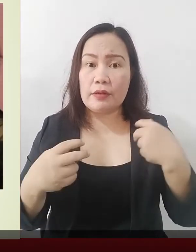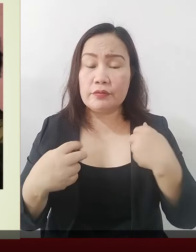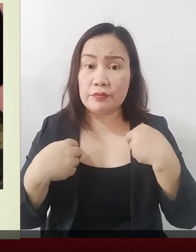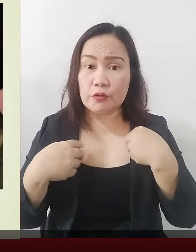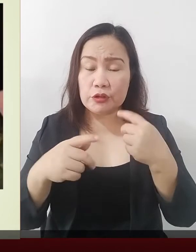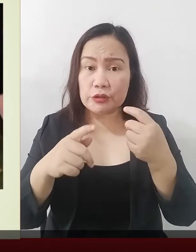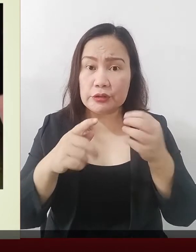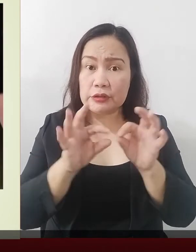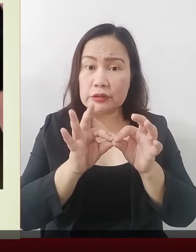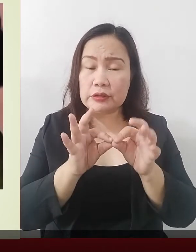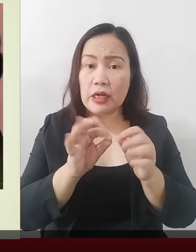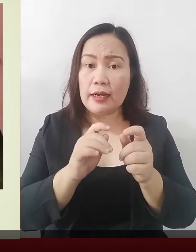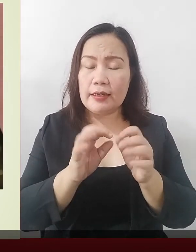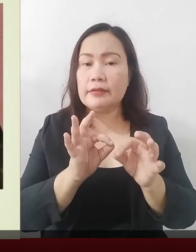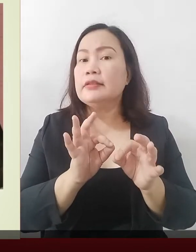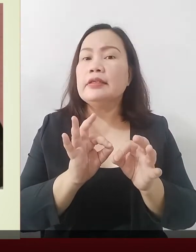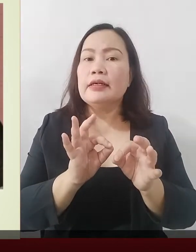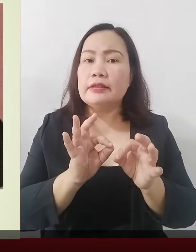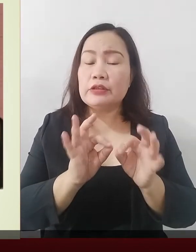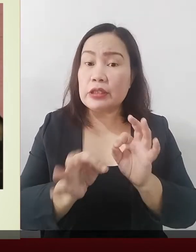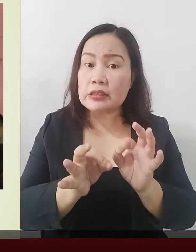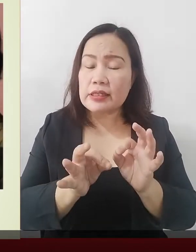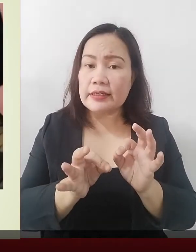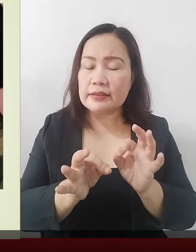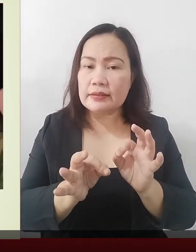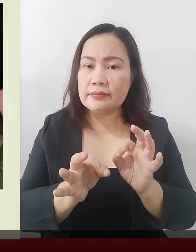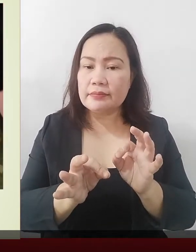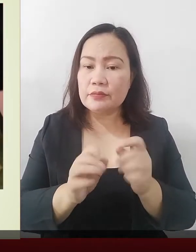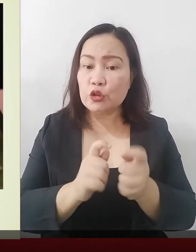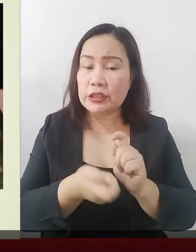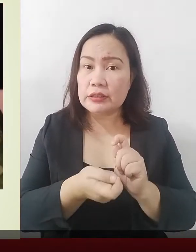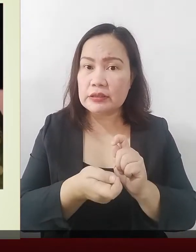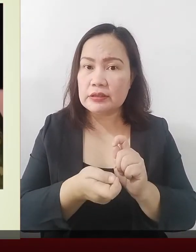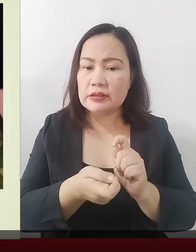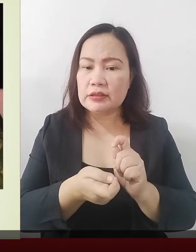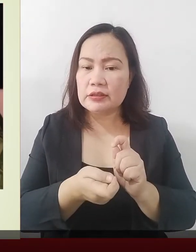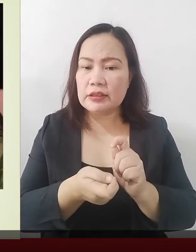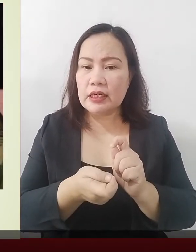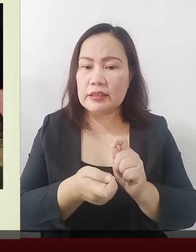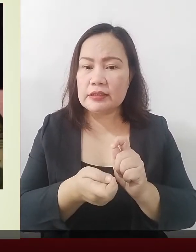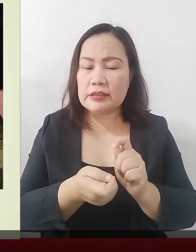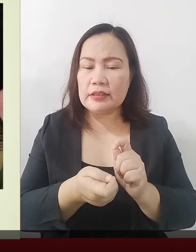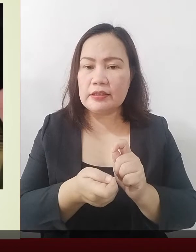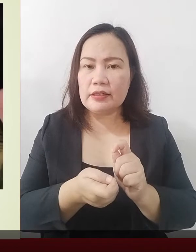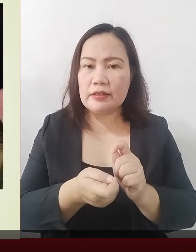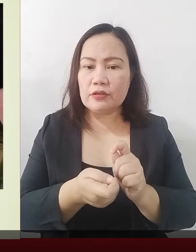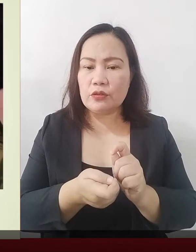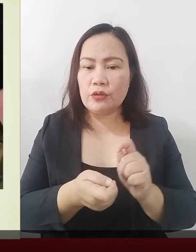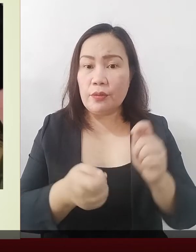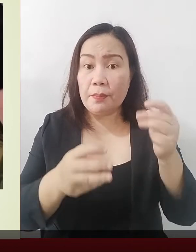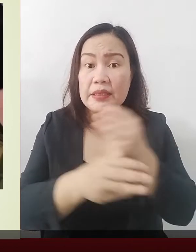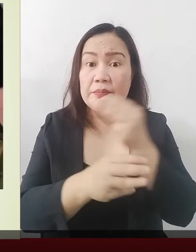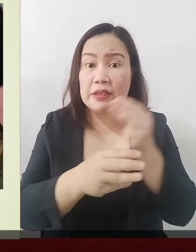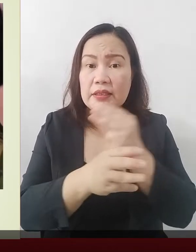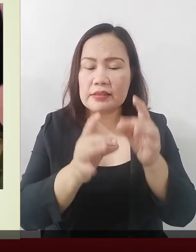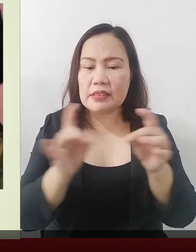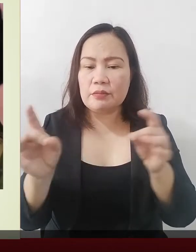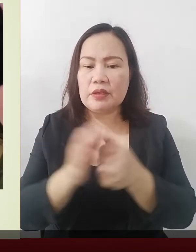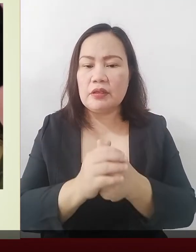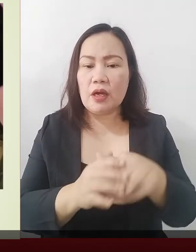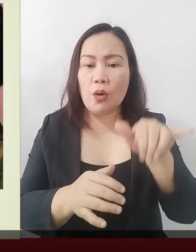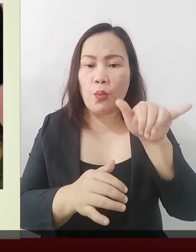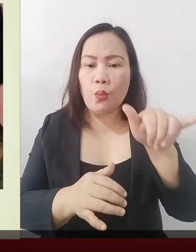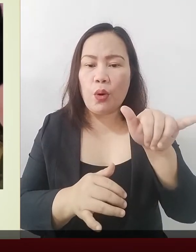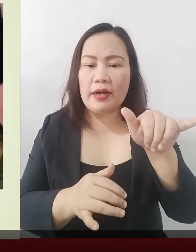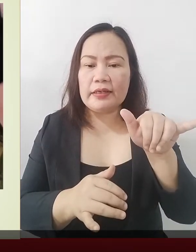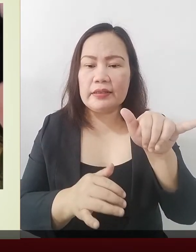First is we have to translate the variation statement into an equation. So we have y varies inversely